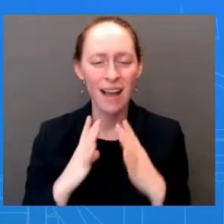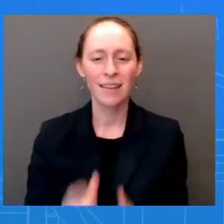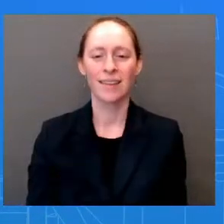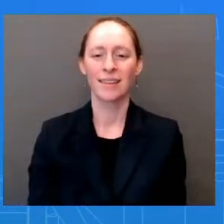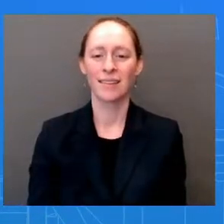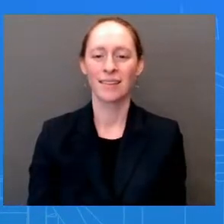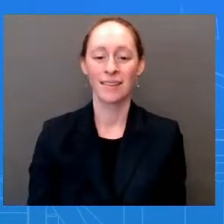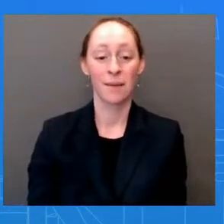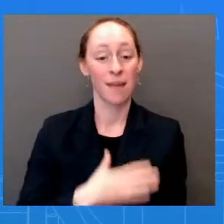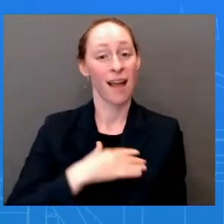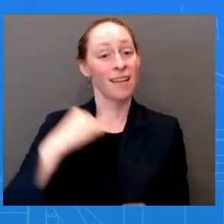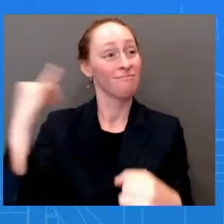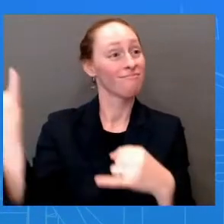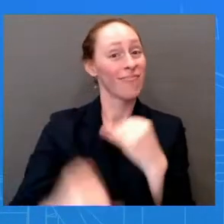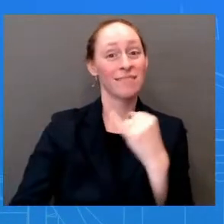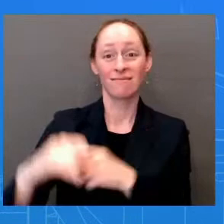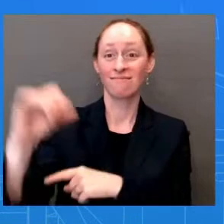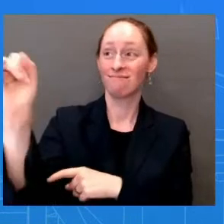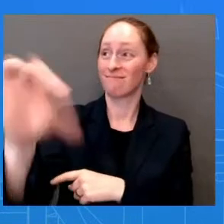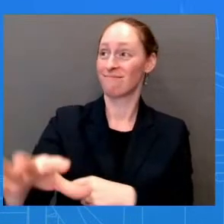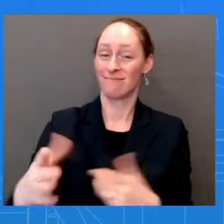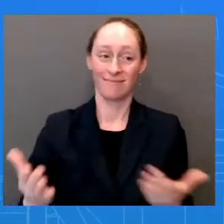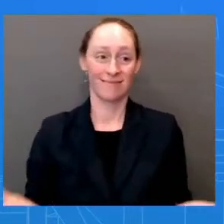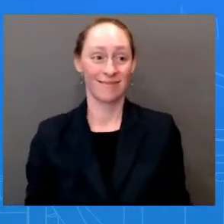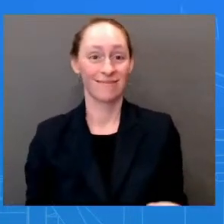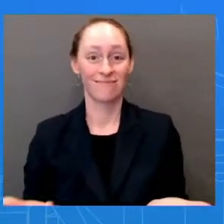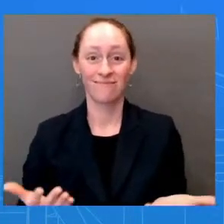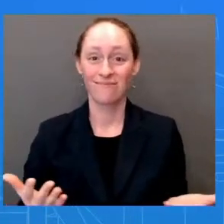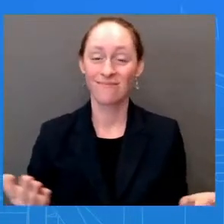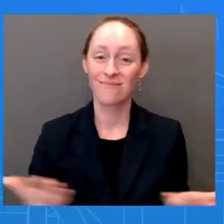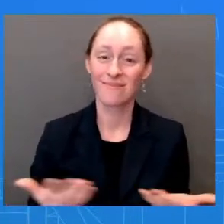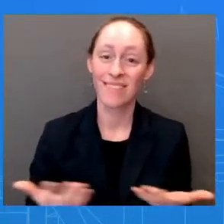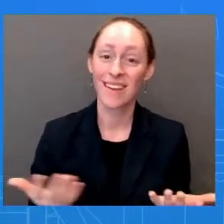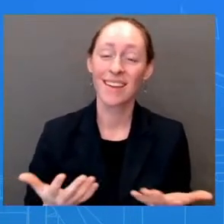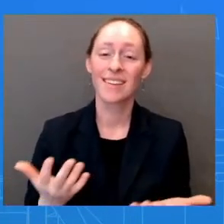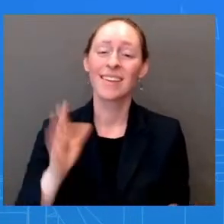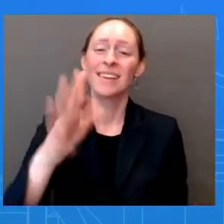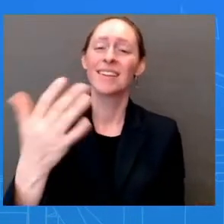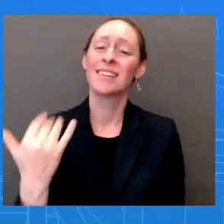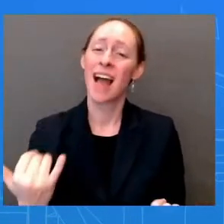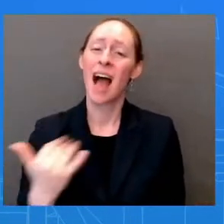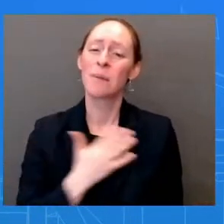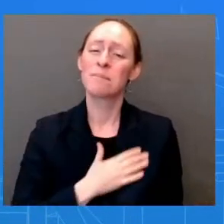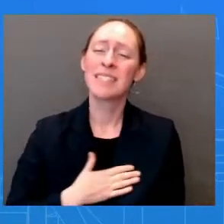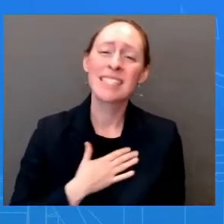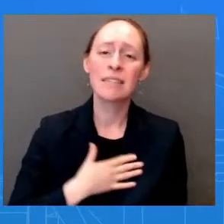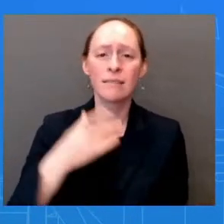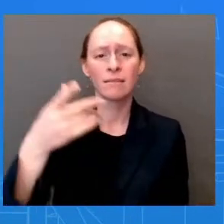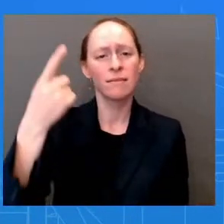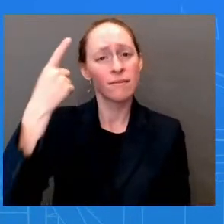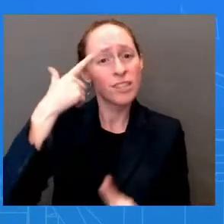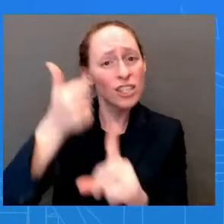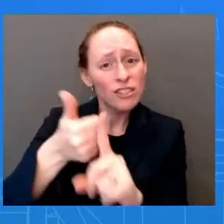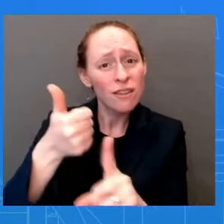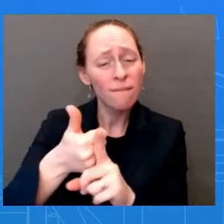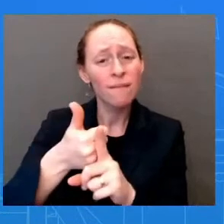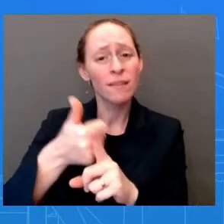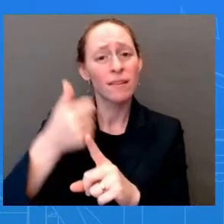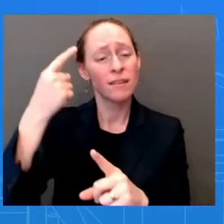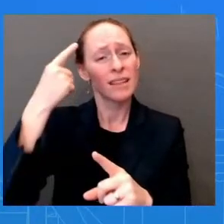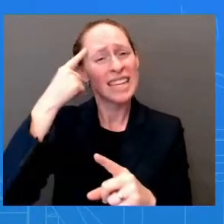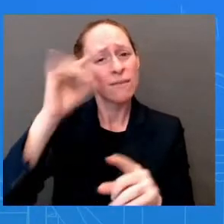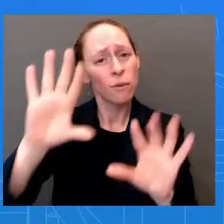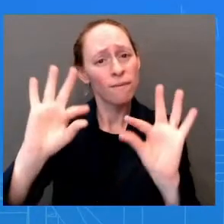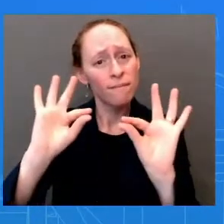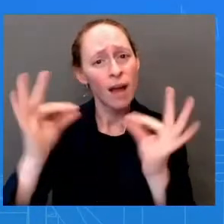is that please, for your own safety, for that of your family, get your updated COVID-19 shot as soon as you're